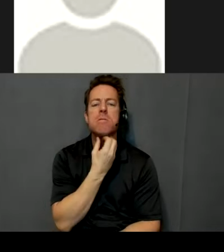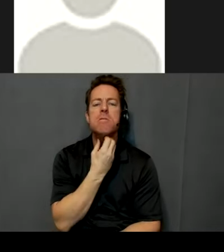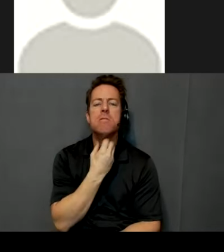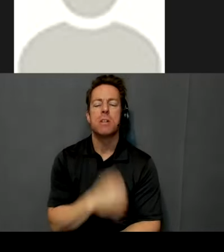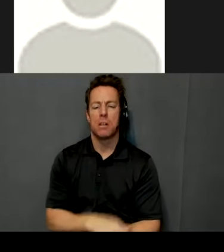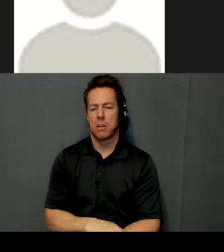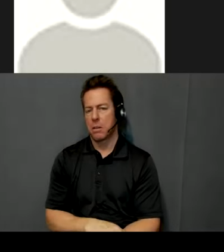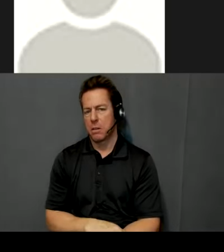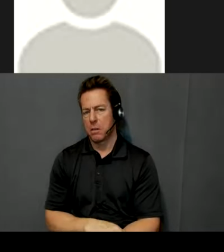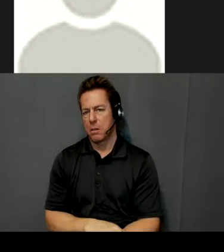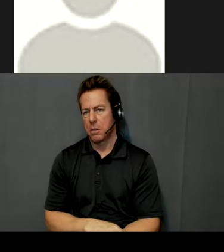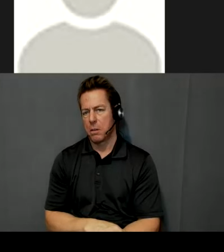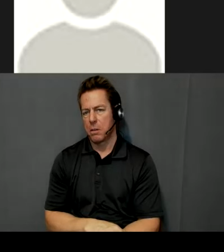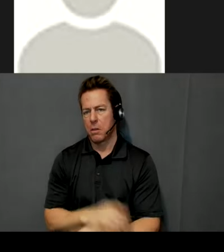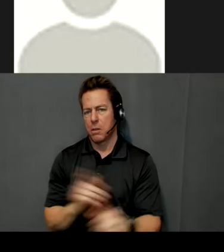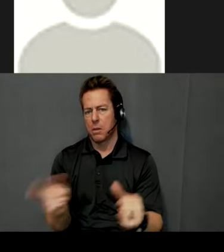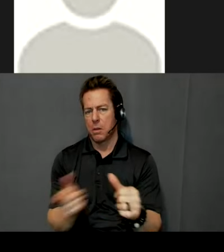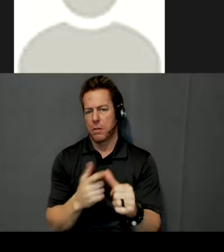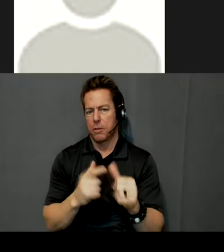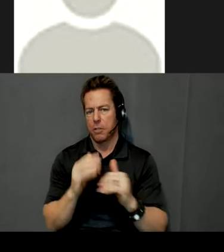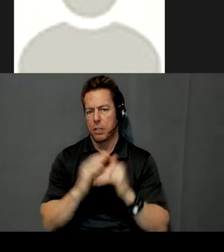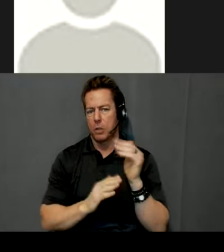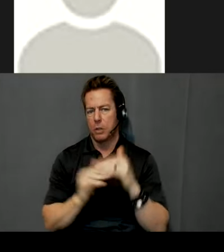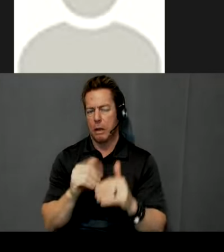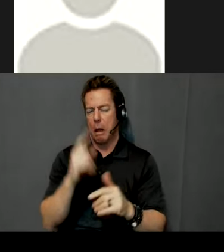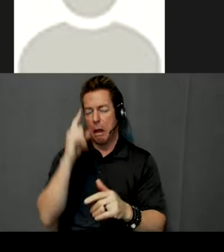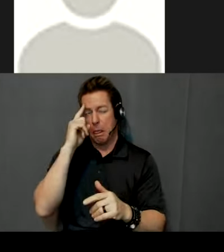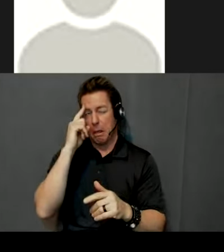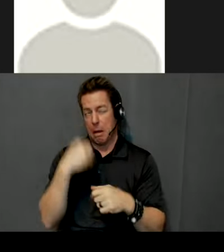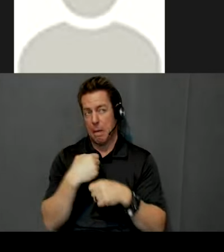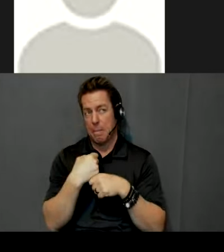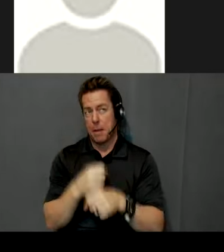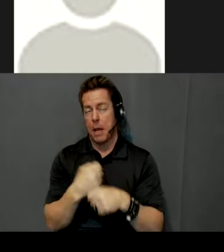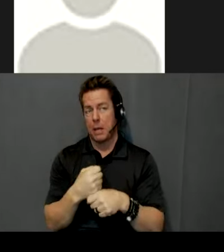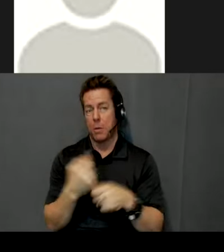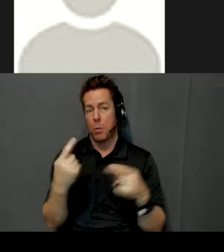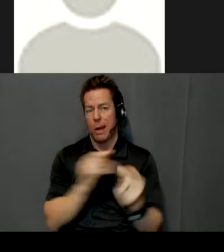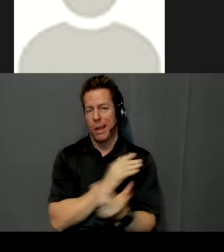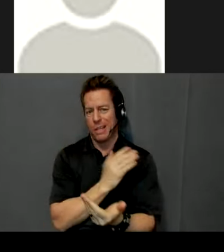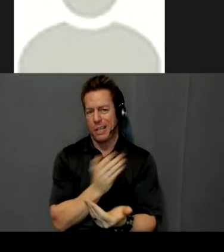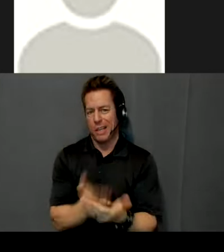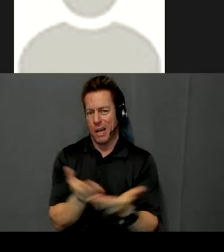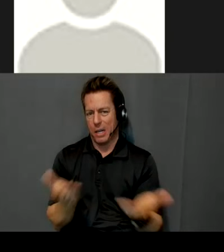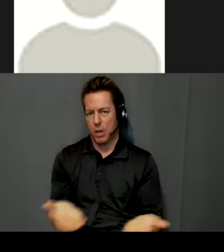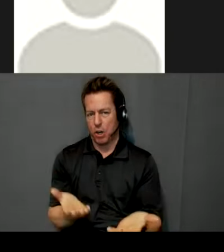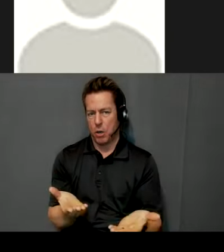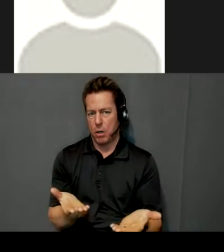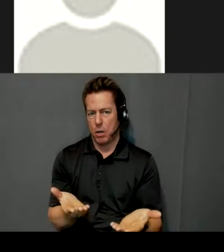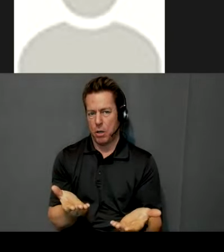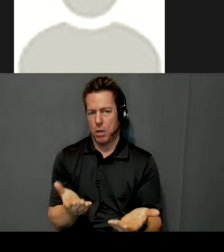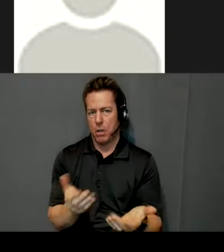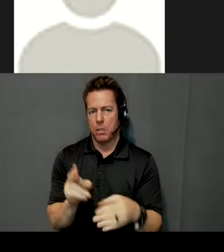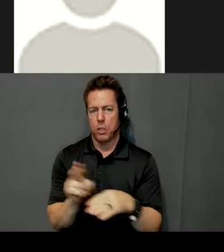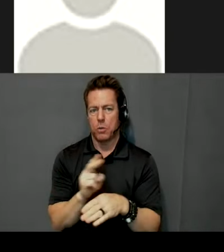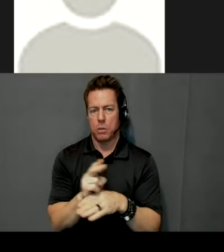This is the first construction I believe I made when I got here. It's